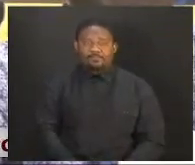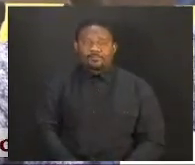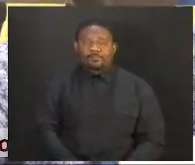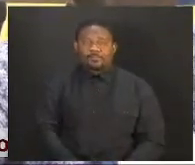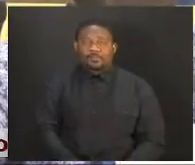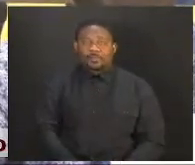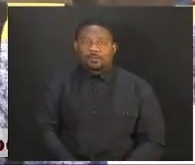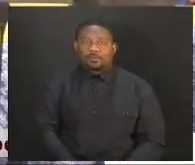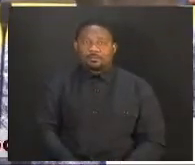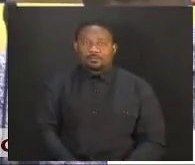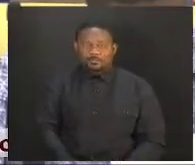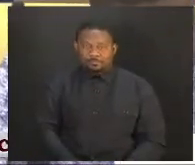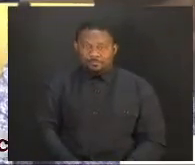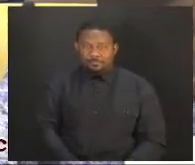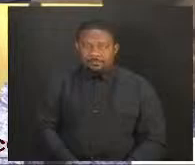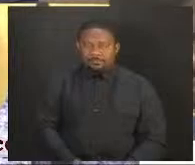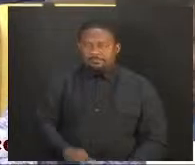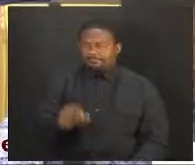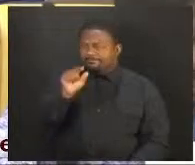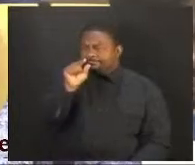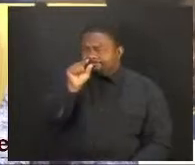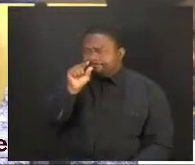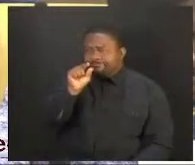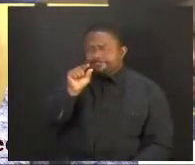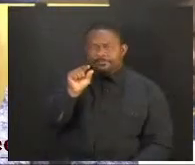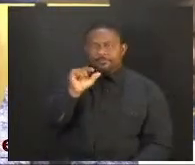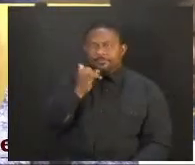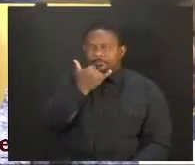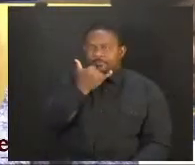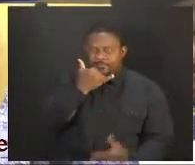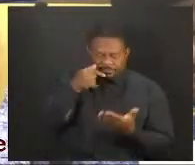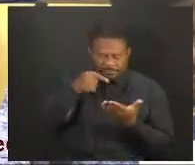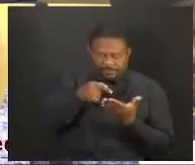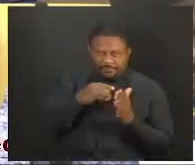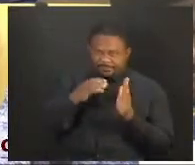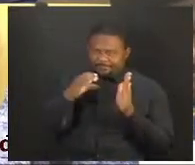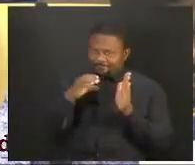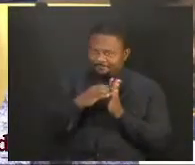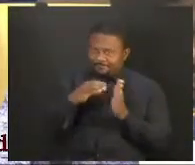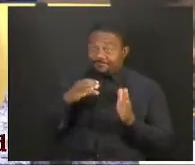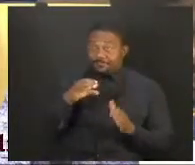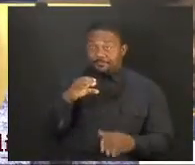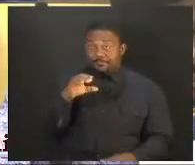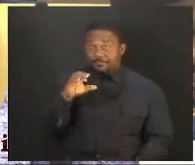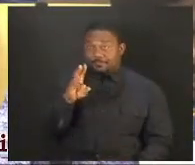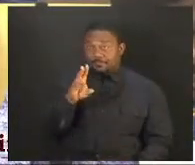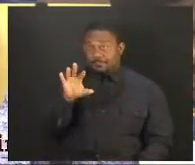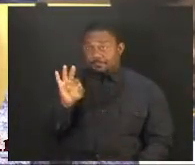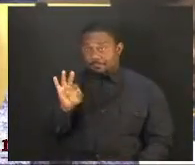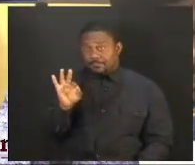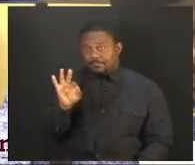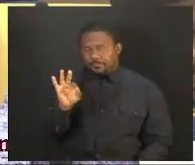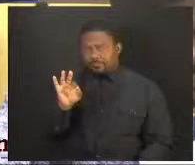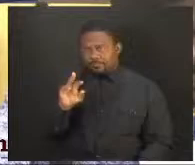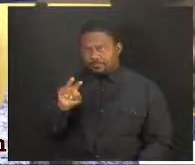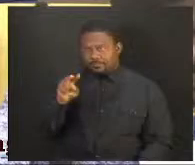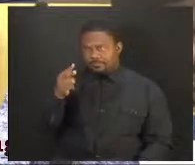minor corrections on column 79, second